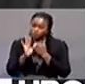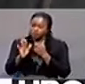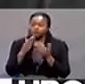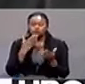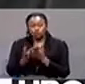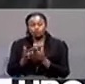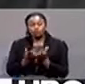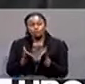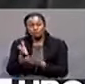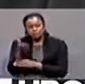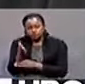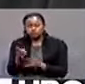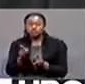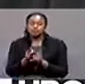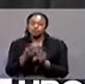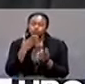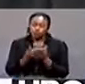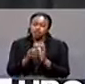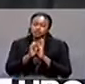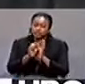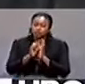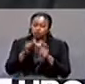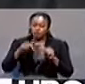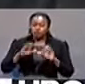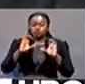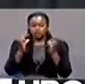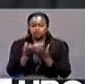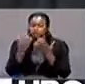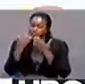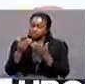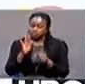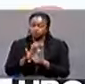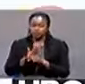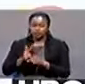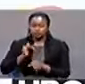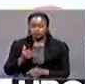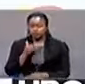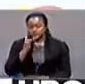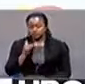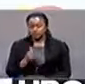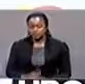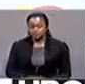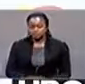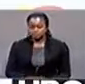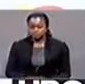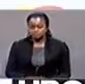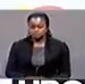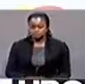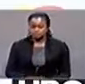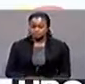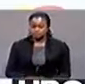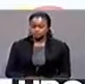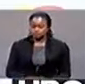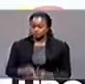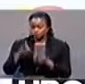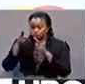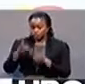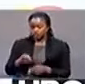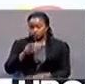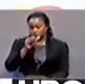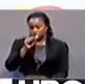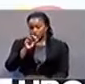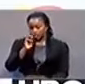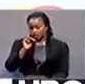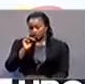ministry and good example while on earth. Thank you so much, Madam Speaker. Honorable Amede, then